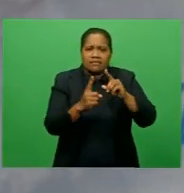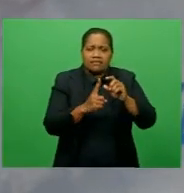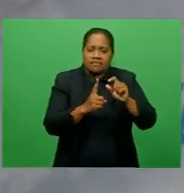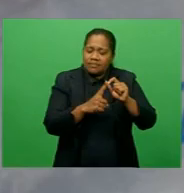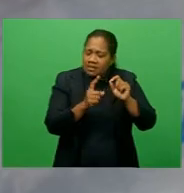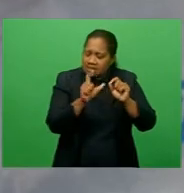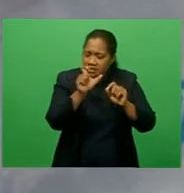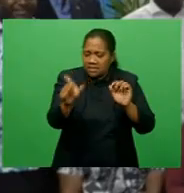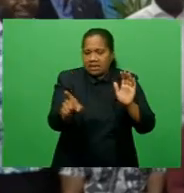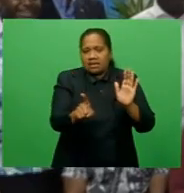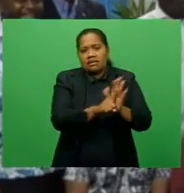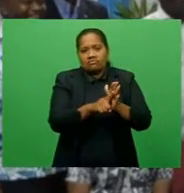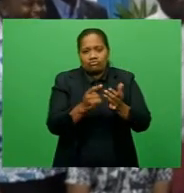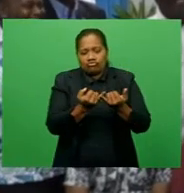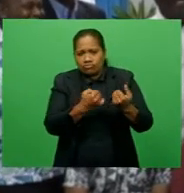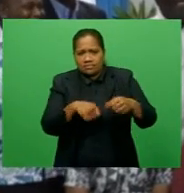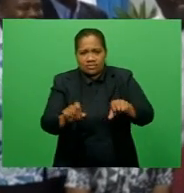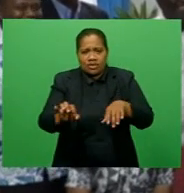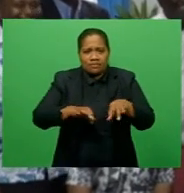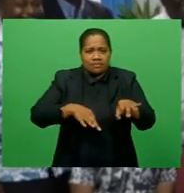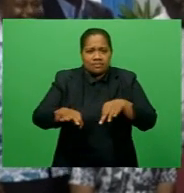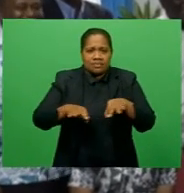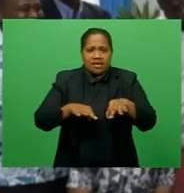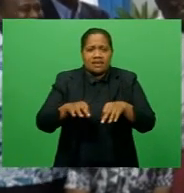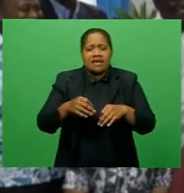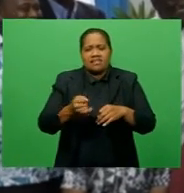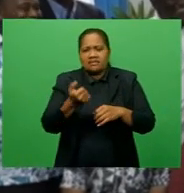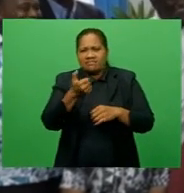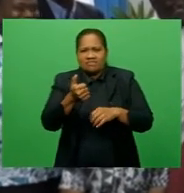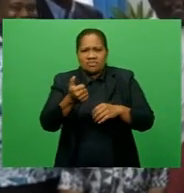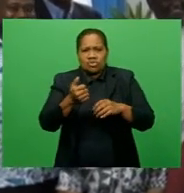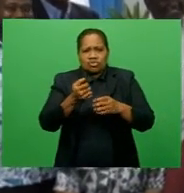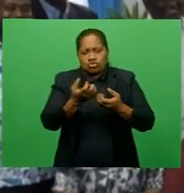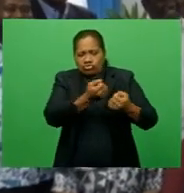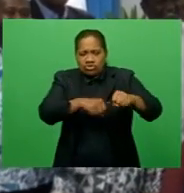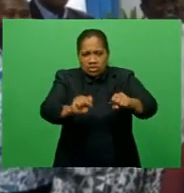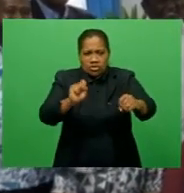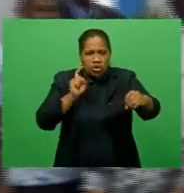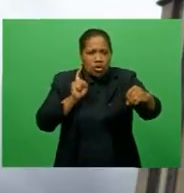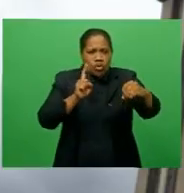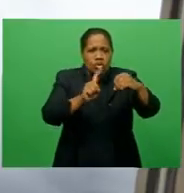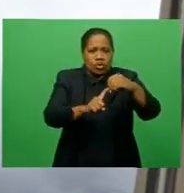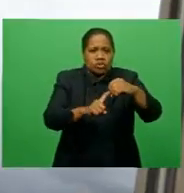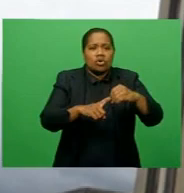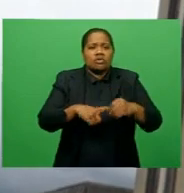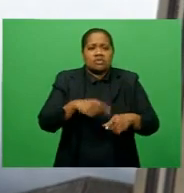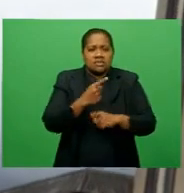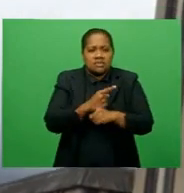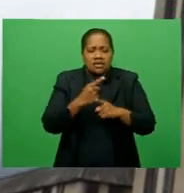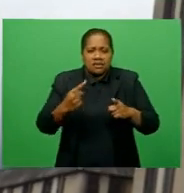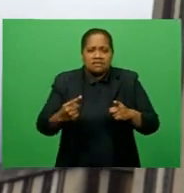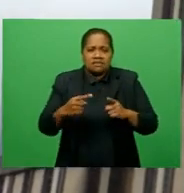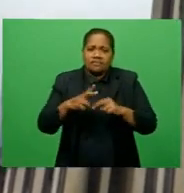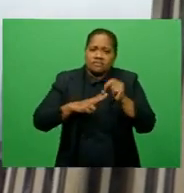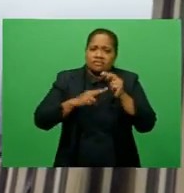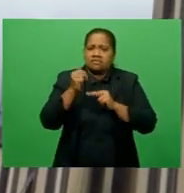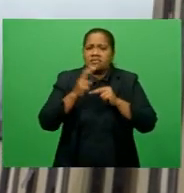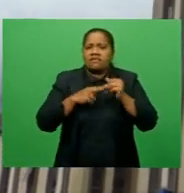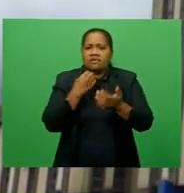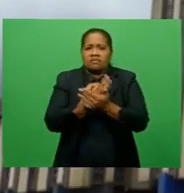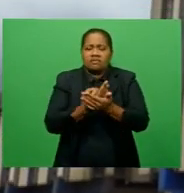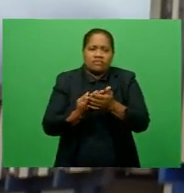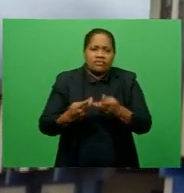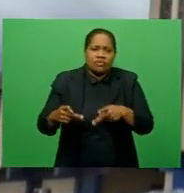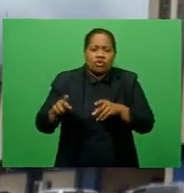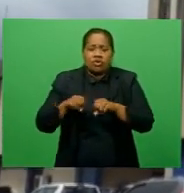plan and the achievement of its 6 strategic goals, which are governance, infrastructure, financial performance, organization